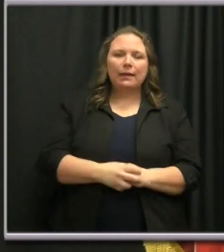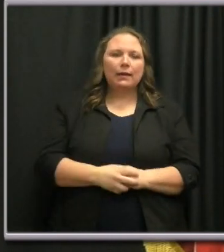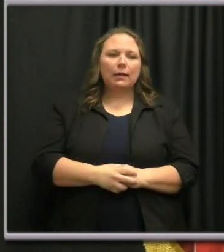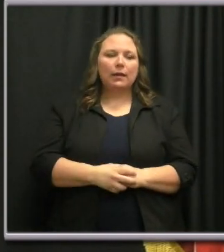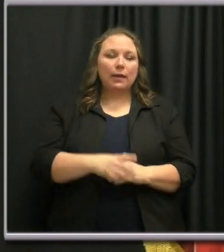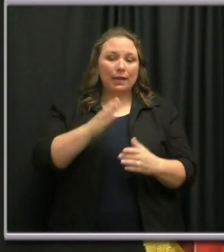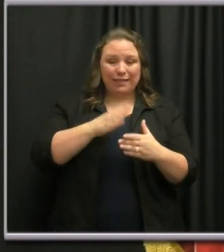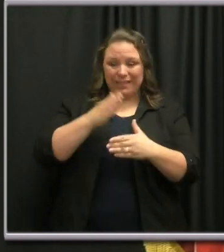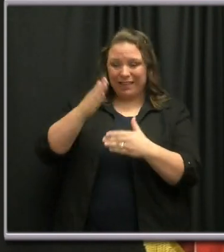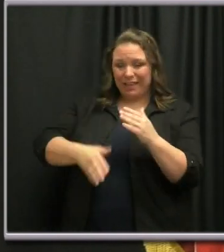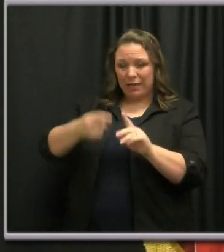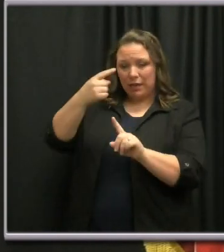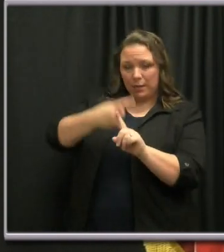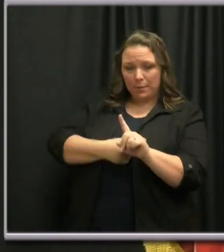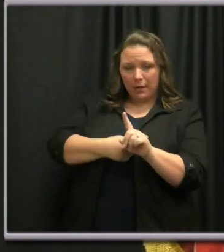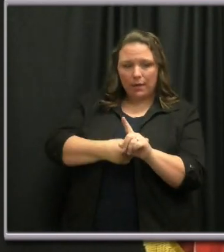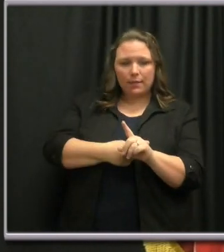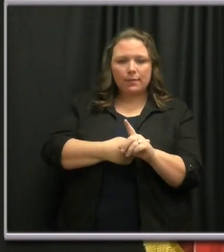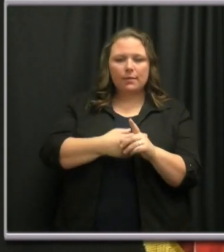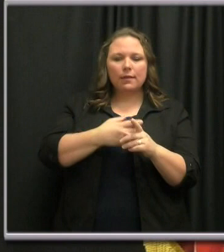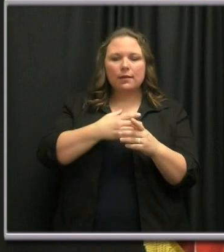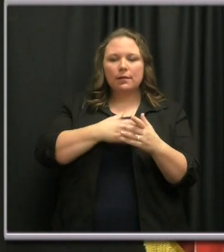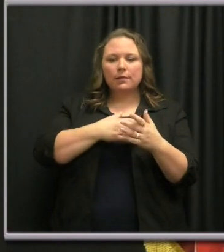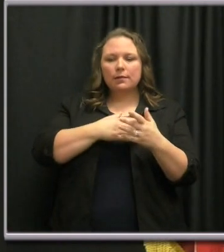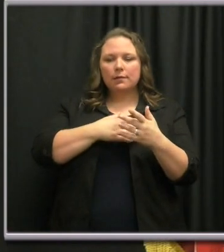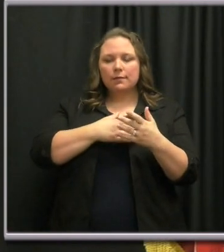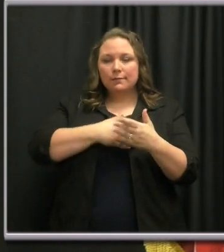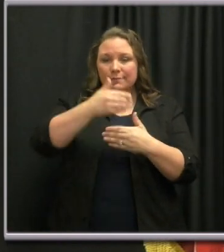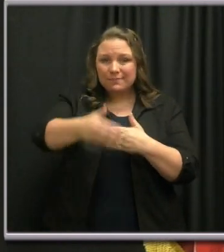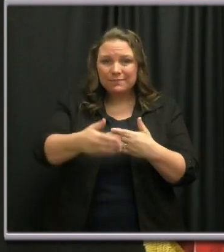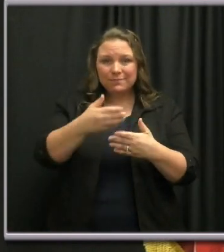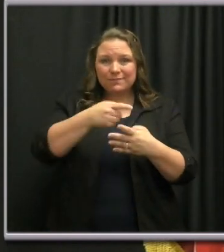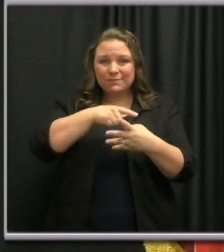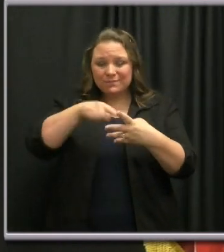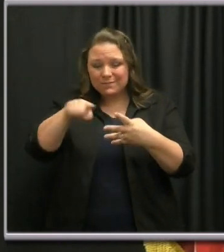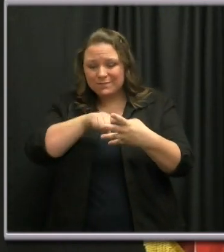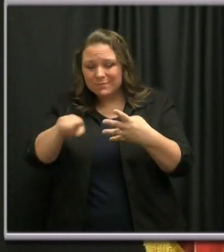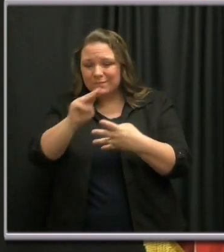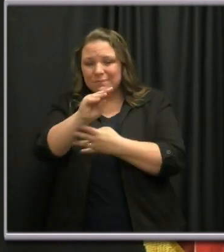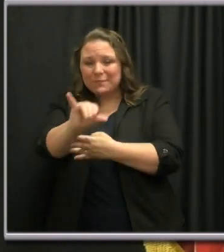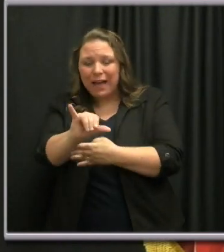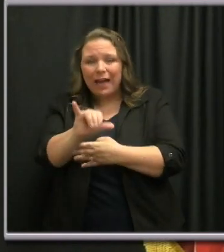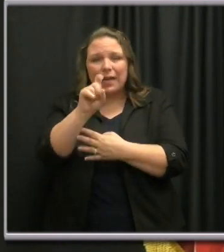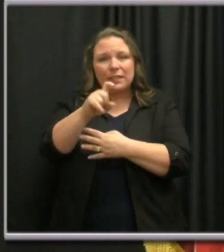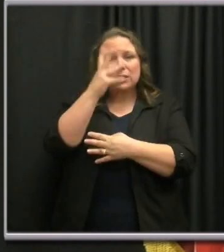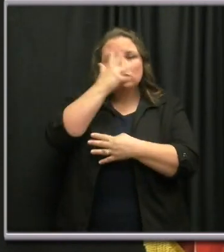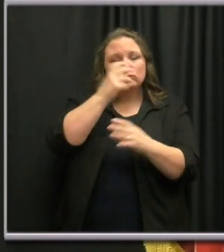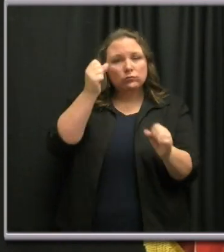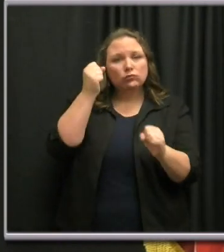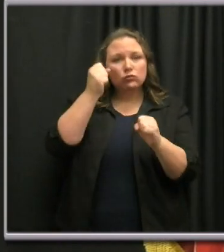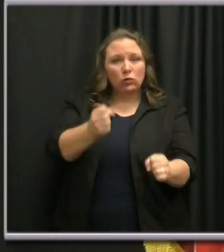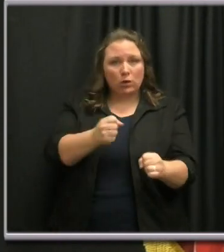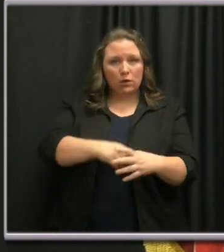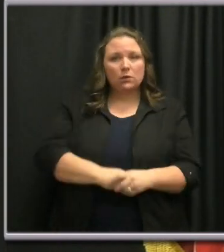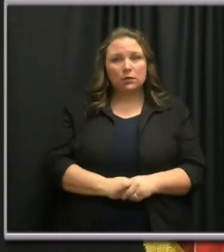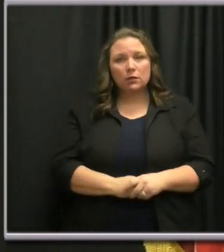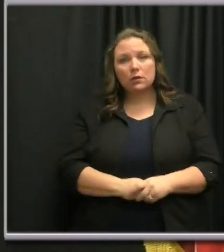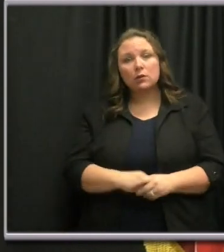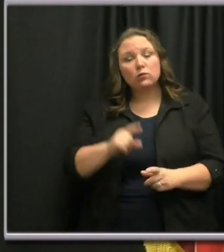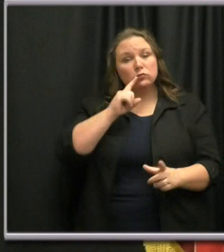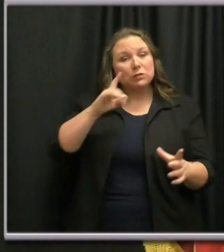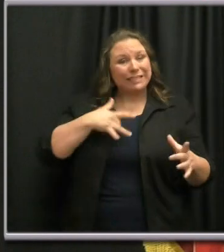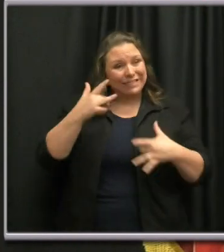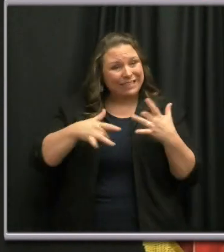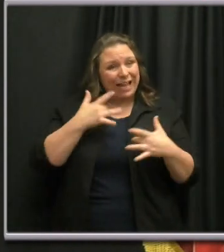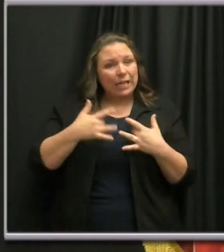the end of the month? What is that in the beginning of May? That needs to be a very strong trend. We are excited. I